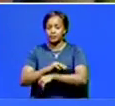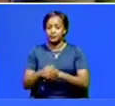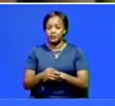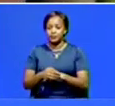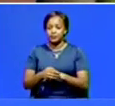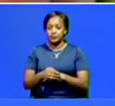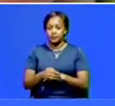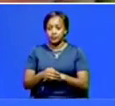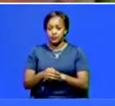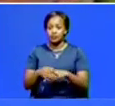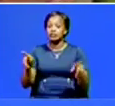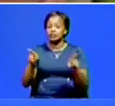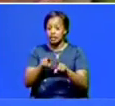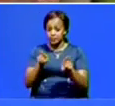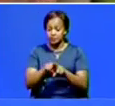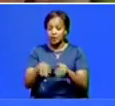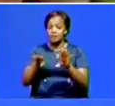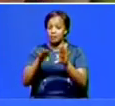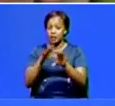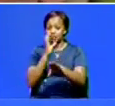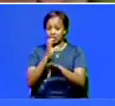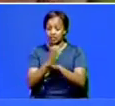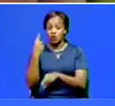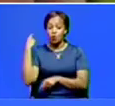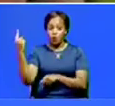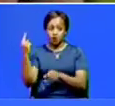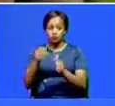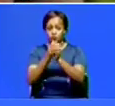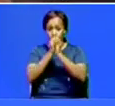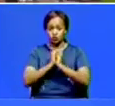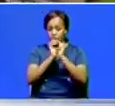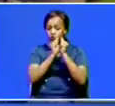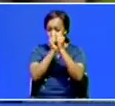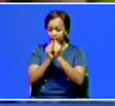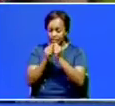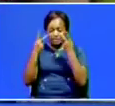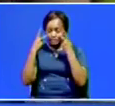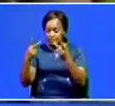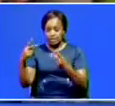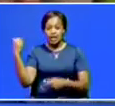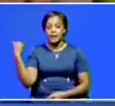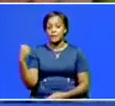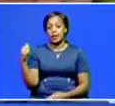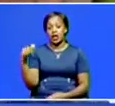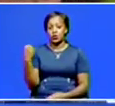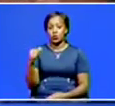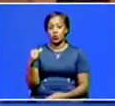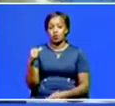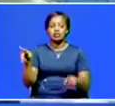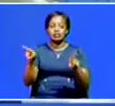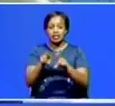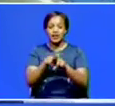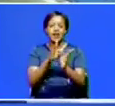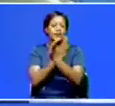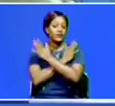kuna mshiriki ambayo tunashiriki na yeye kwa church, ambapo hatukuweza kumuona. Unajua hiyo ndio imefanya na ni rafiki wetu wa